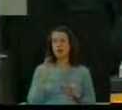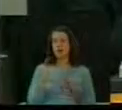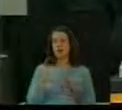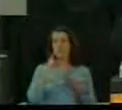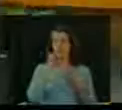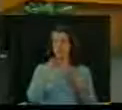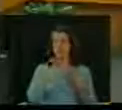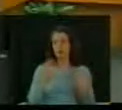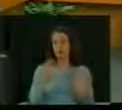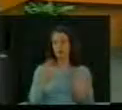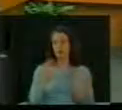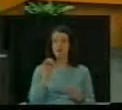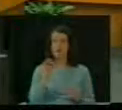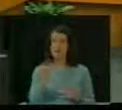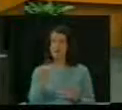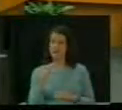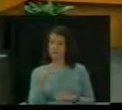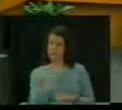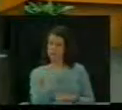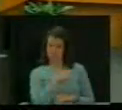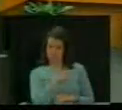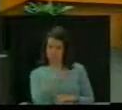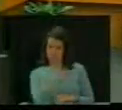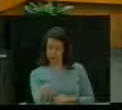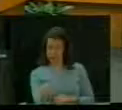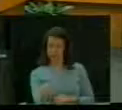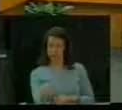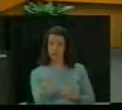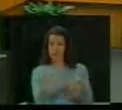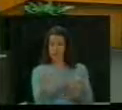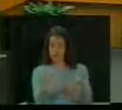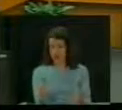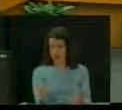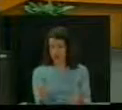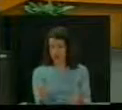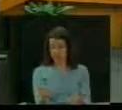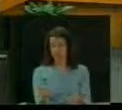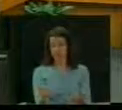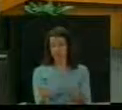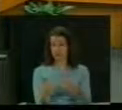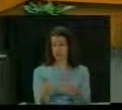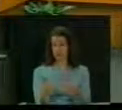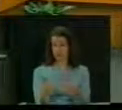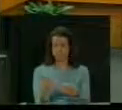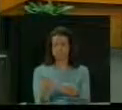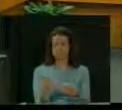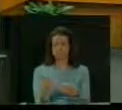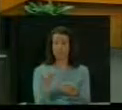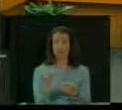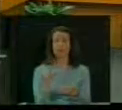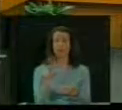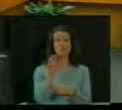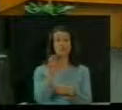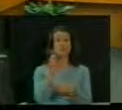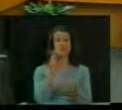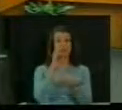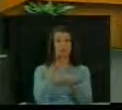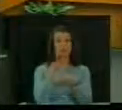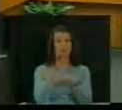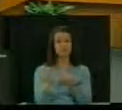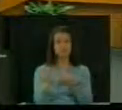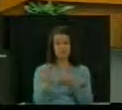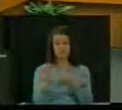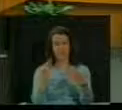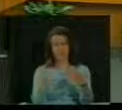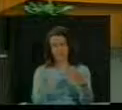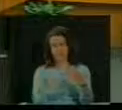Let the law director, he's got a comment. Just as a point of clarification, the Ethics Committee, as it presently